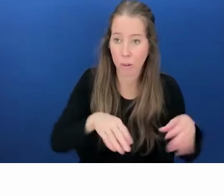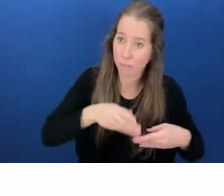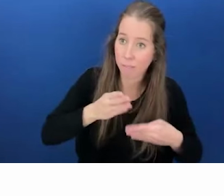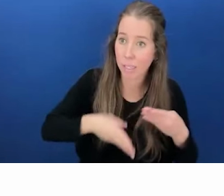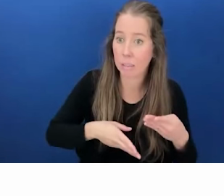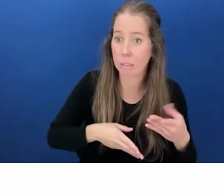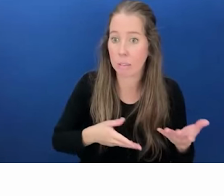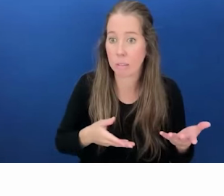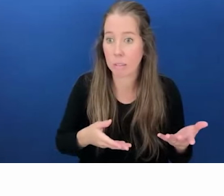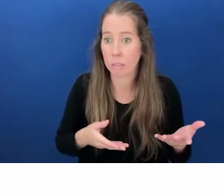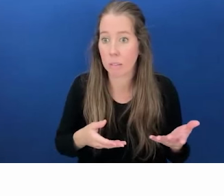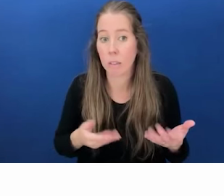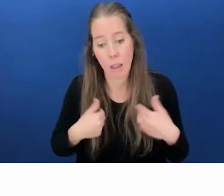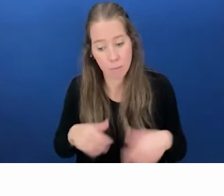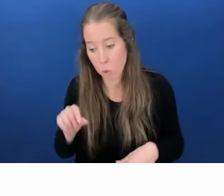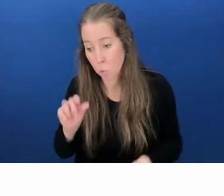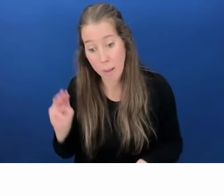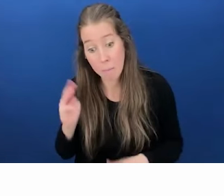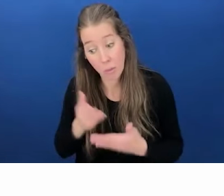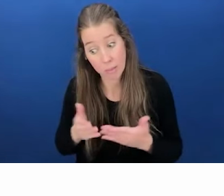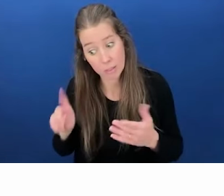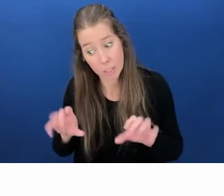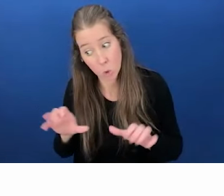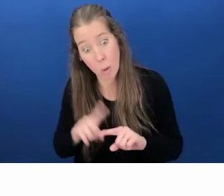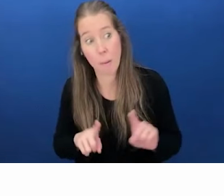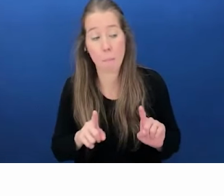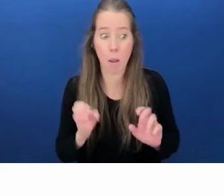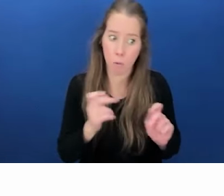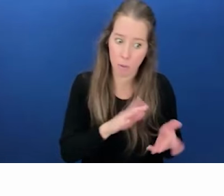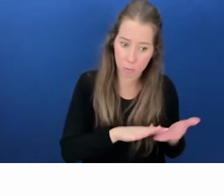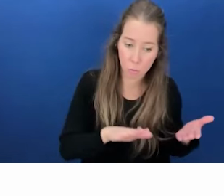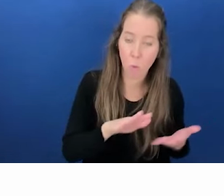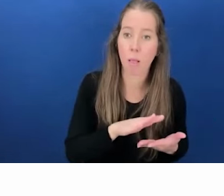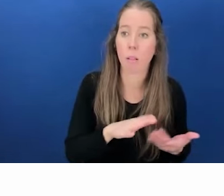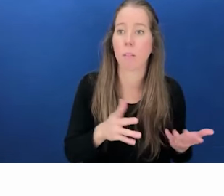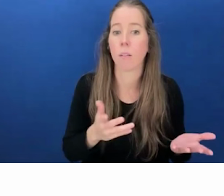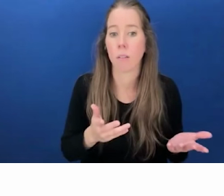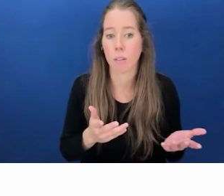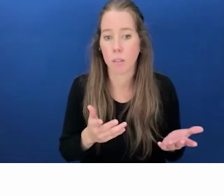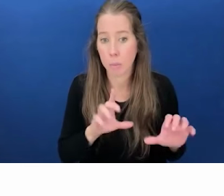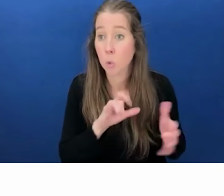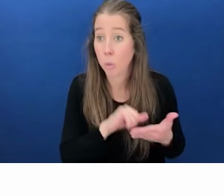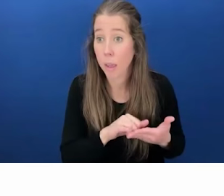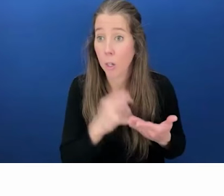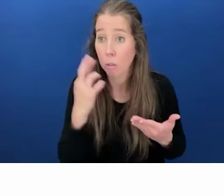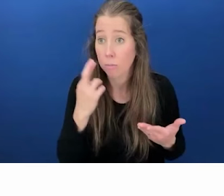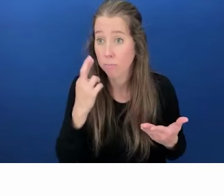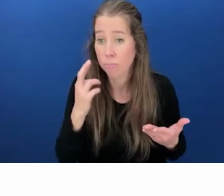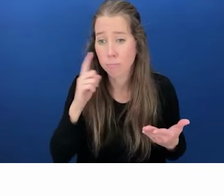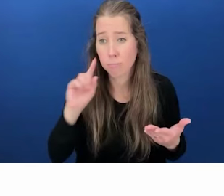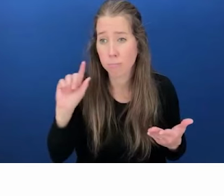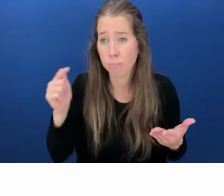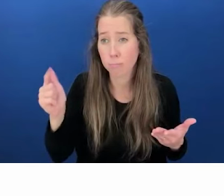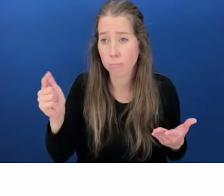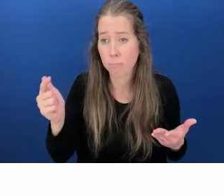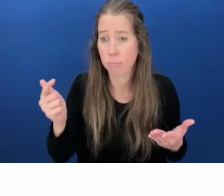Not like I don't have 20 million things to do, but so I'm gonna go and I'm gonna do that because eventually I think maybe I